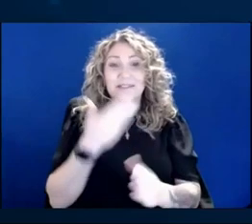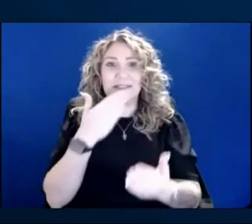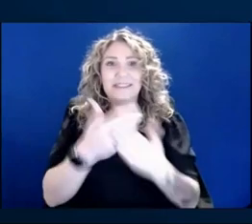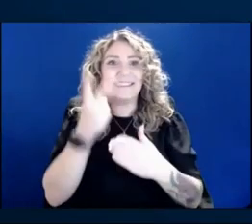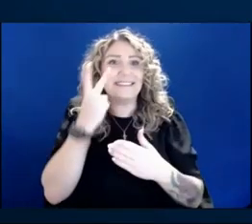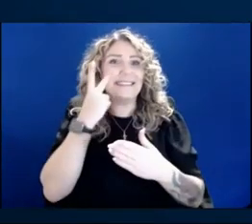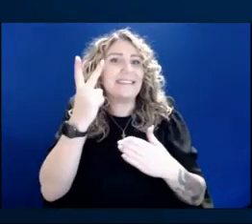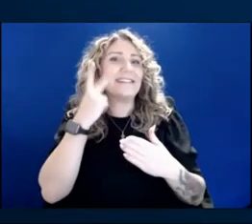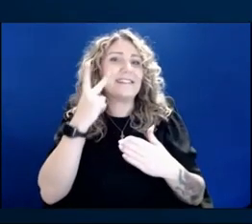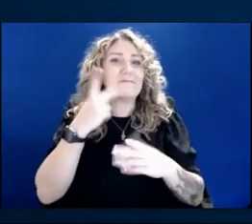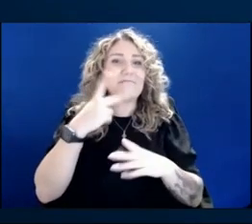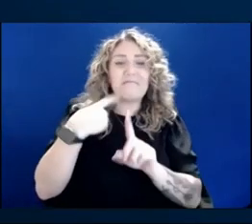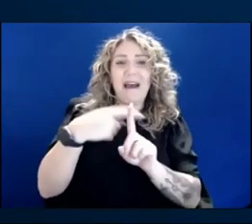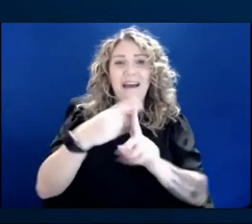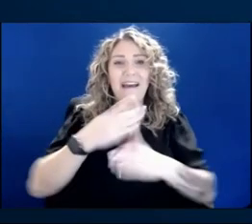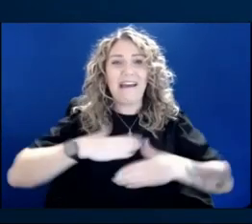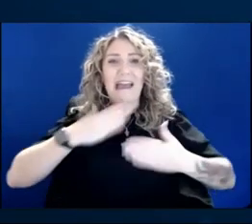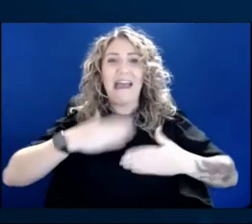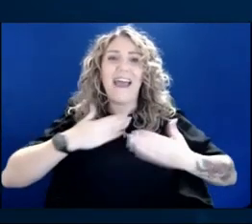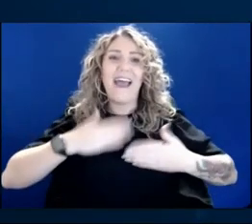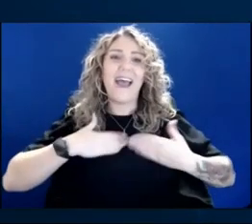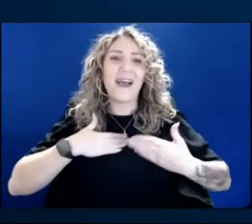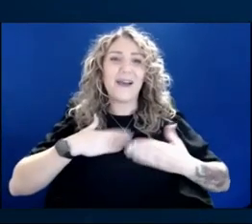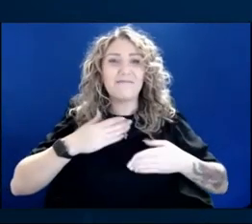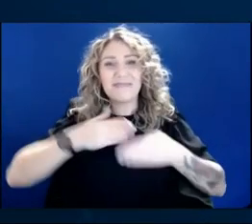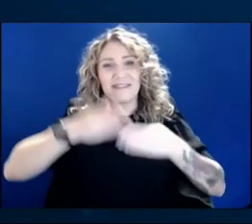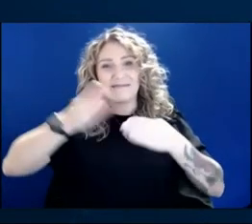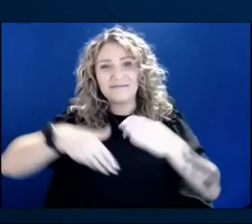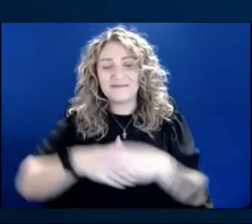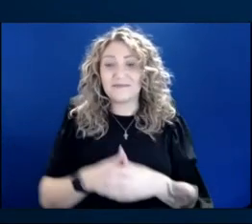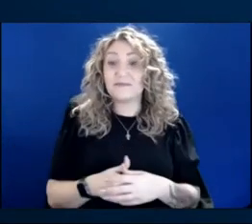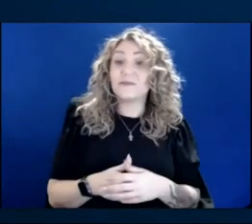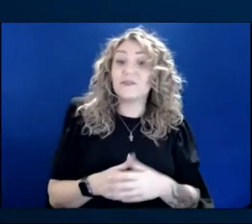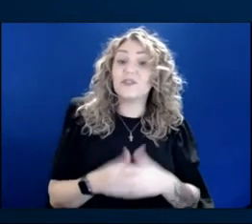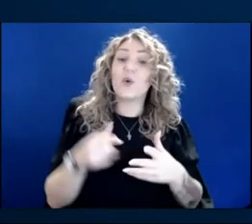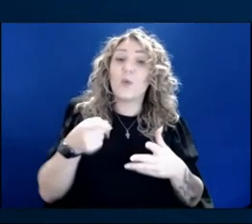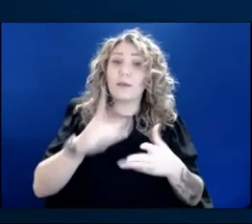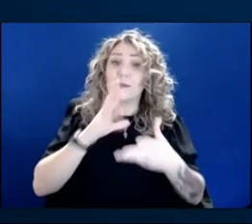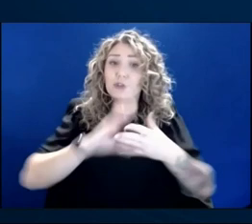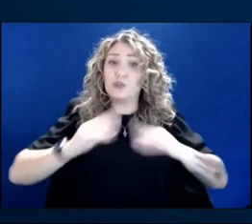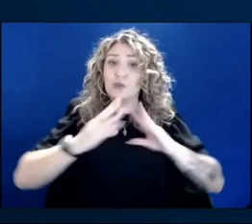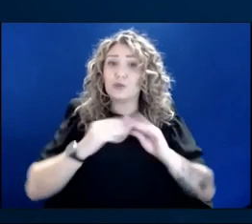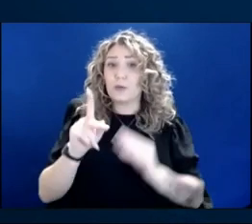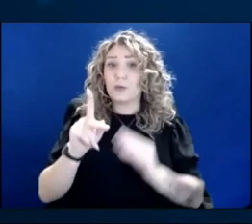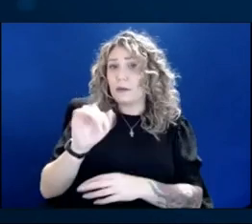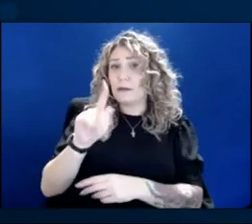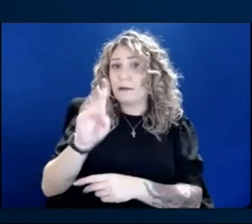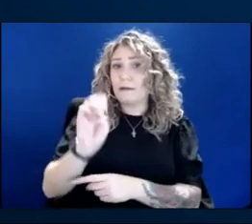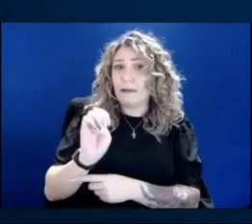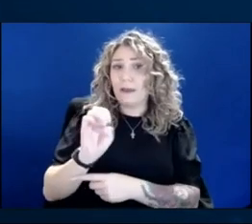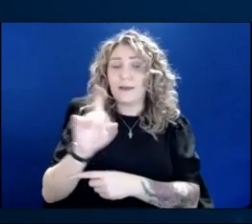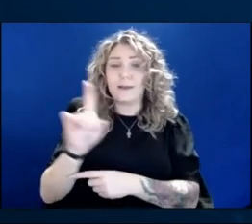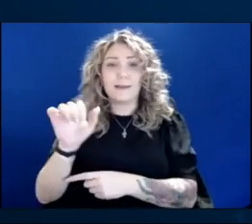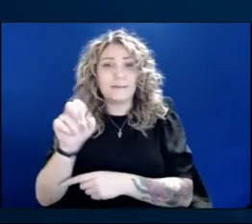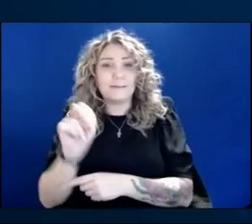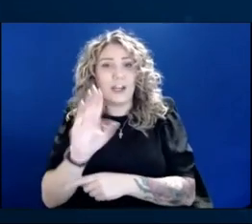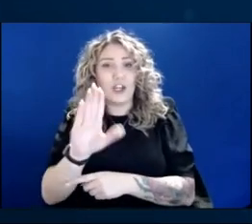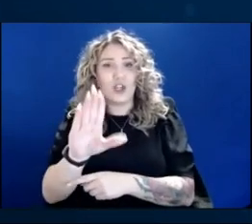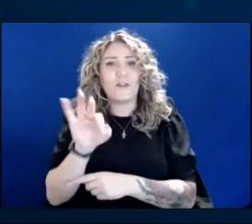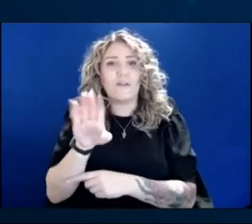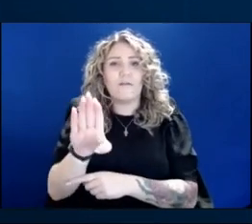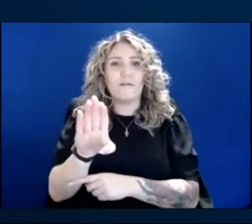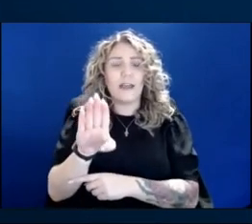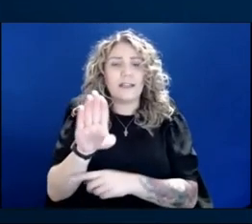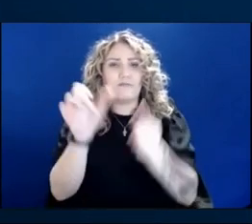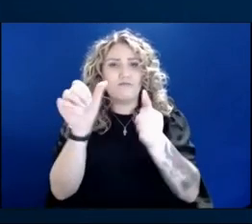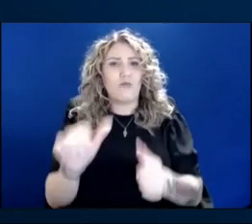like that. Okay, so we're going to get to some questions, but I want to get to this story. Katie and Dan, let's start with your Facebook post from several years back. I want to pull